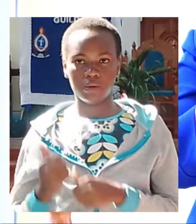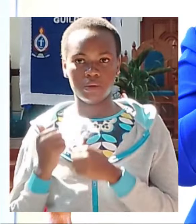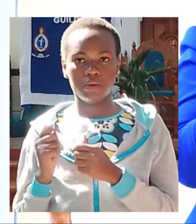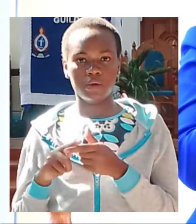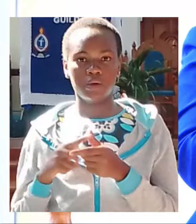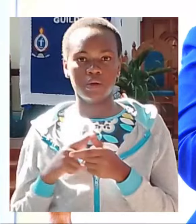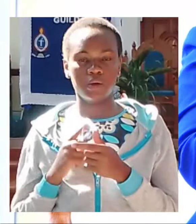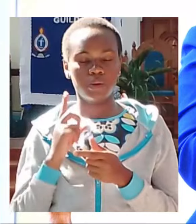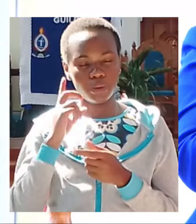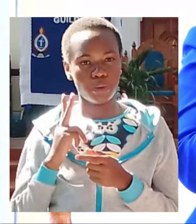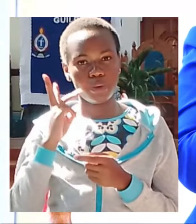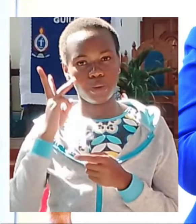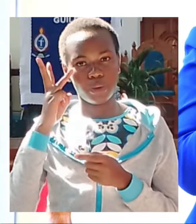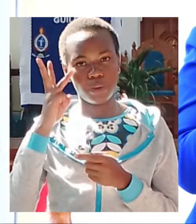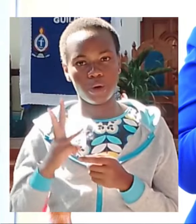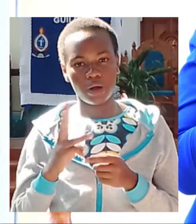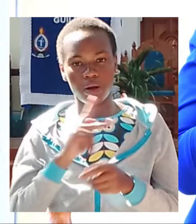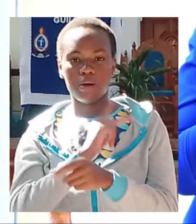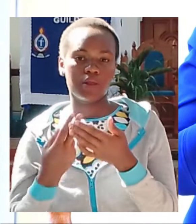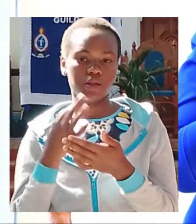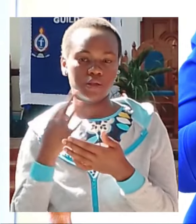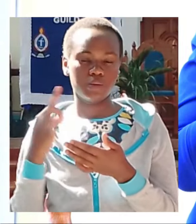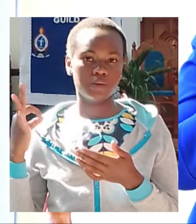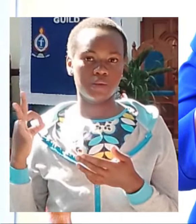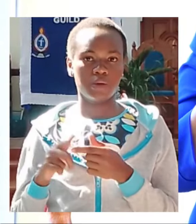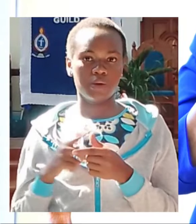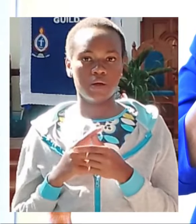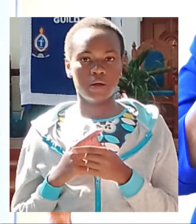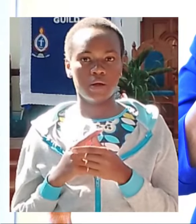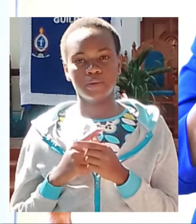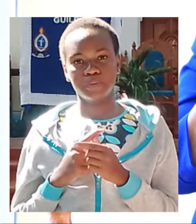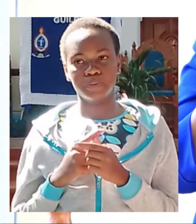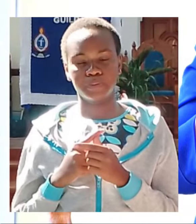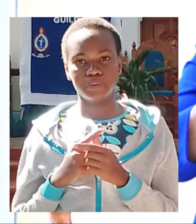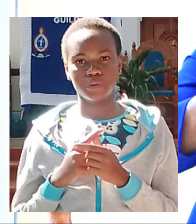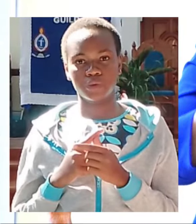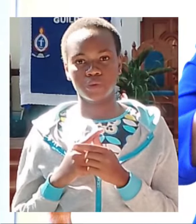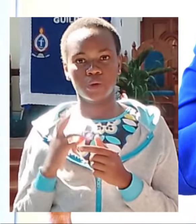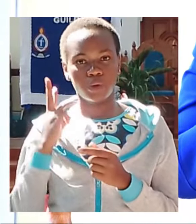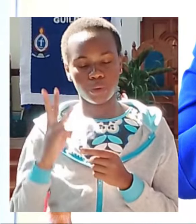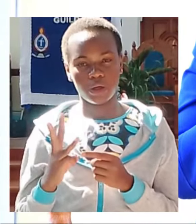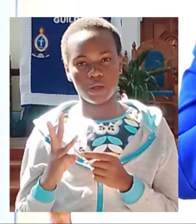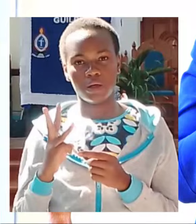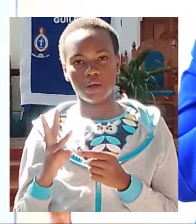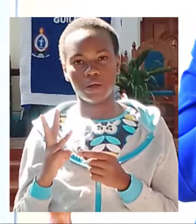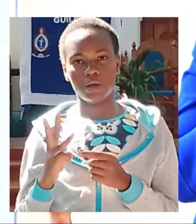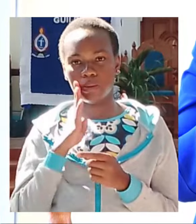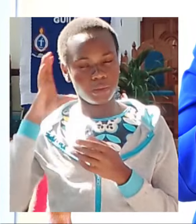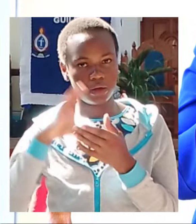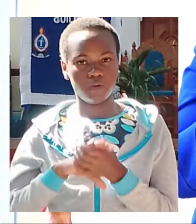will receive the power of the Holy Spirit. Have you repented? Have you really